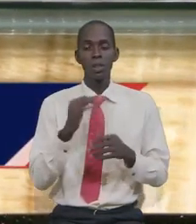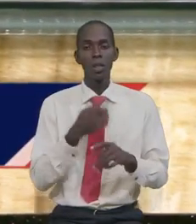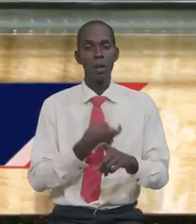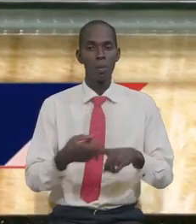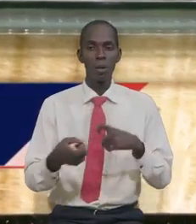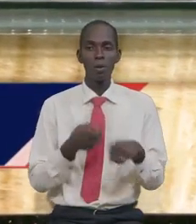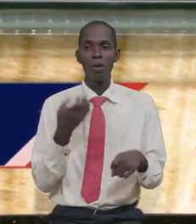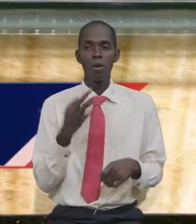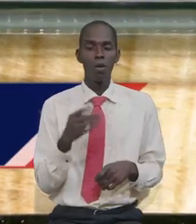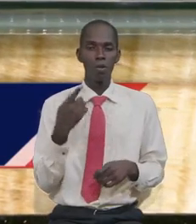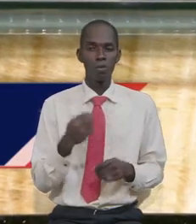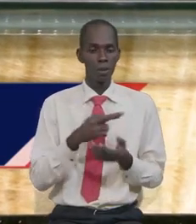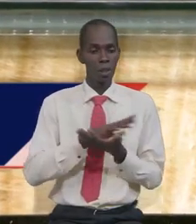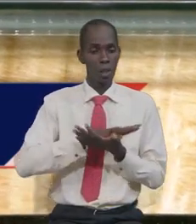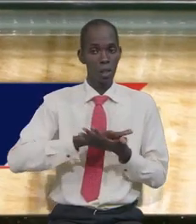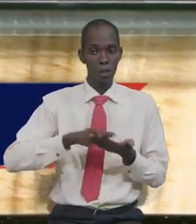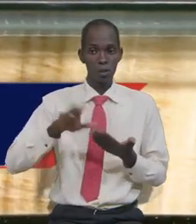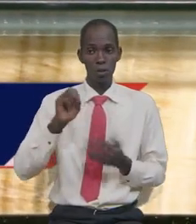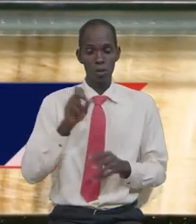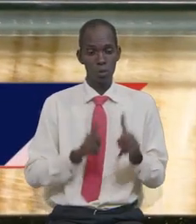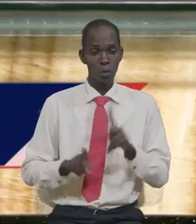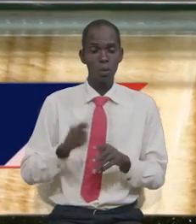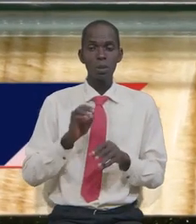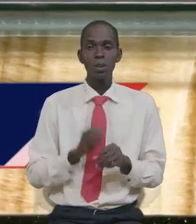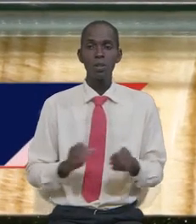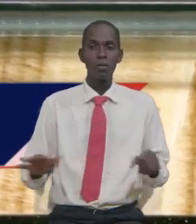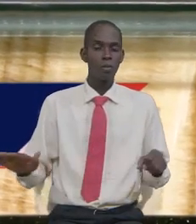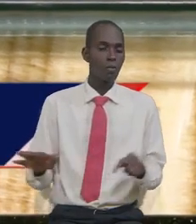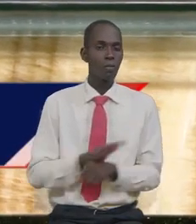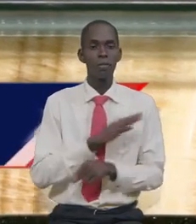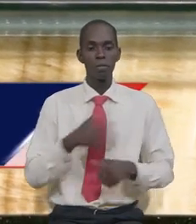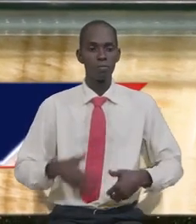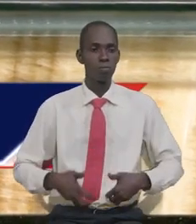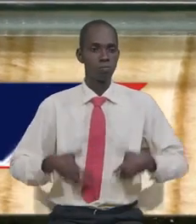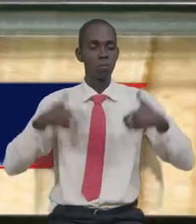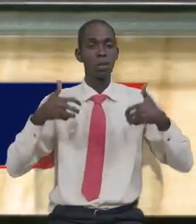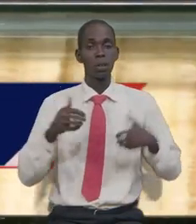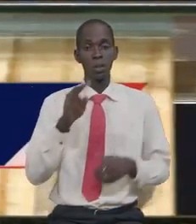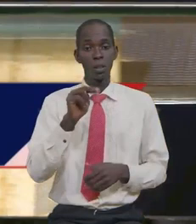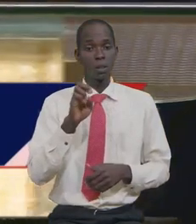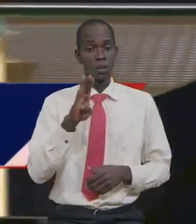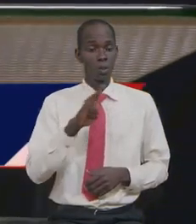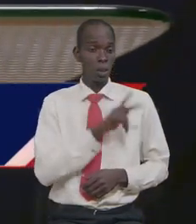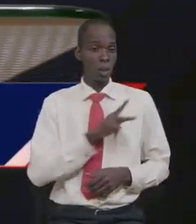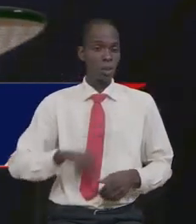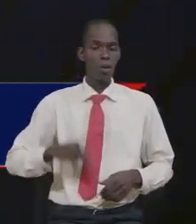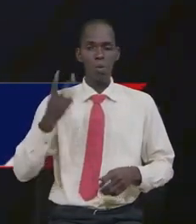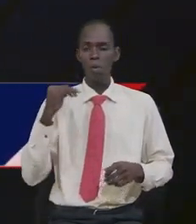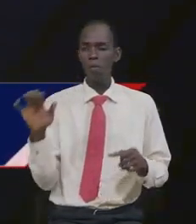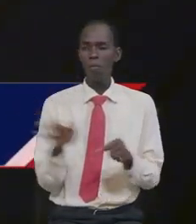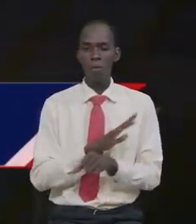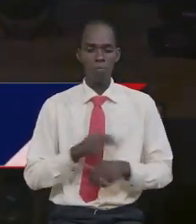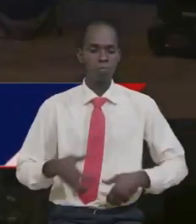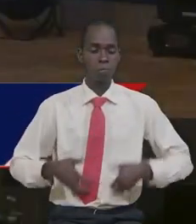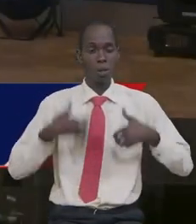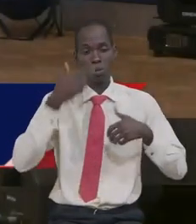persecution of the righteous in full fury. Nebuchadnezzar was full of fury, and because of